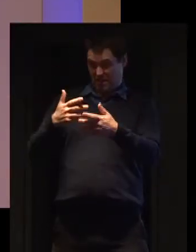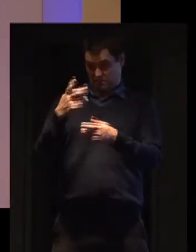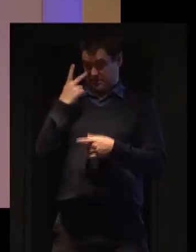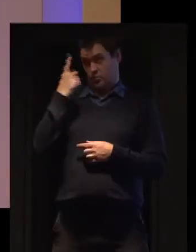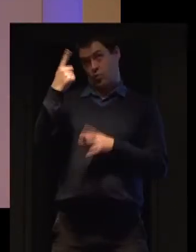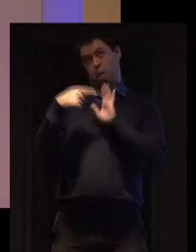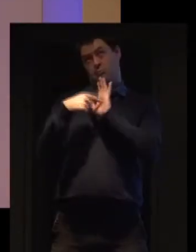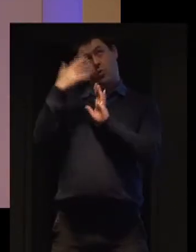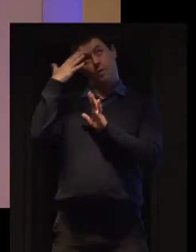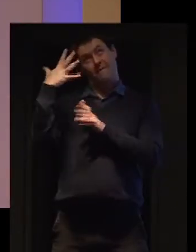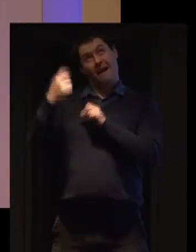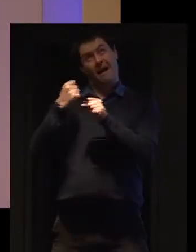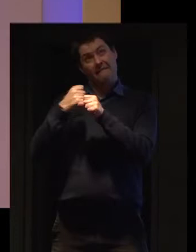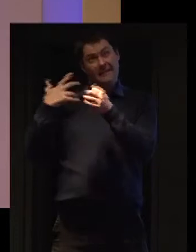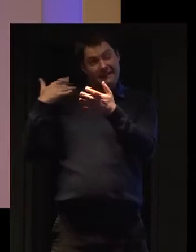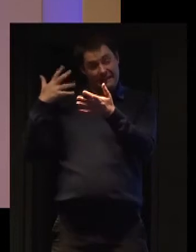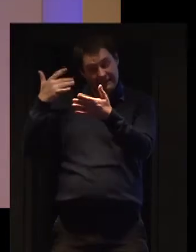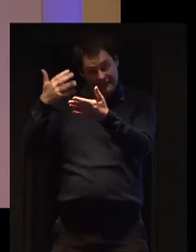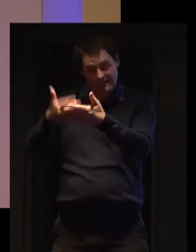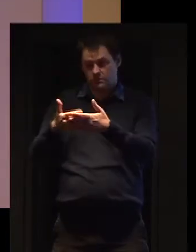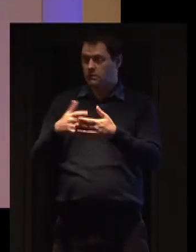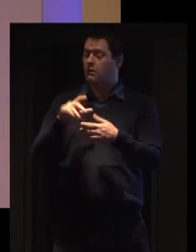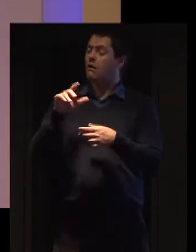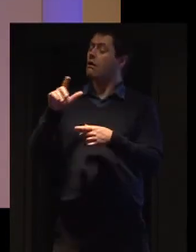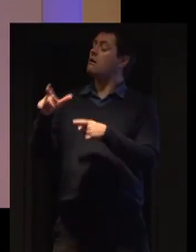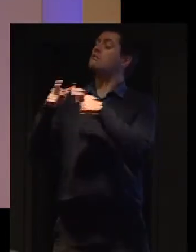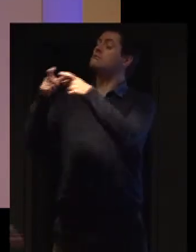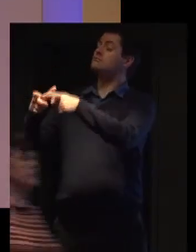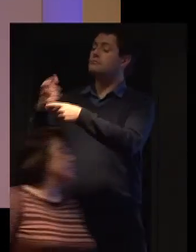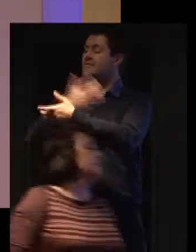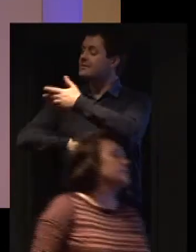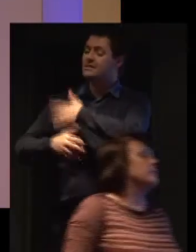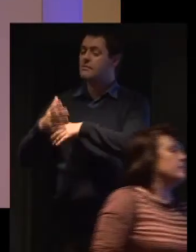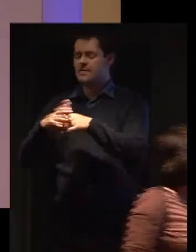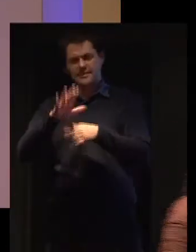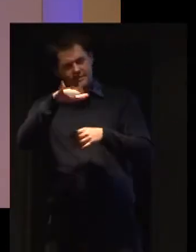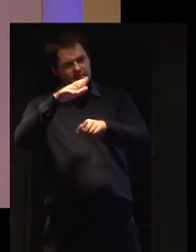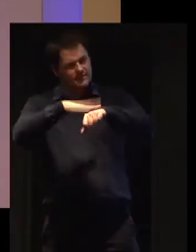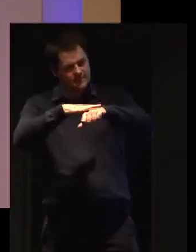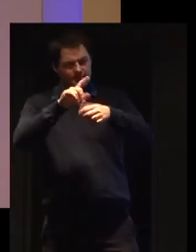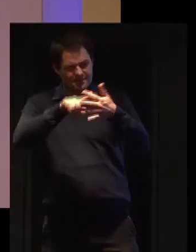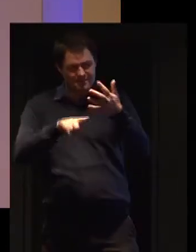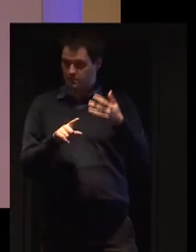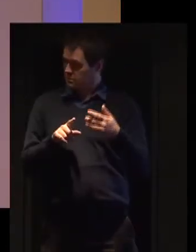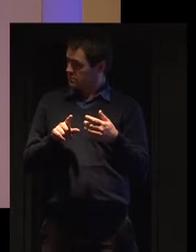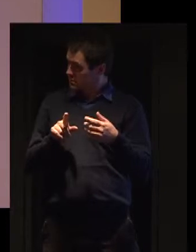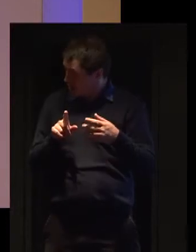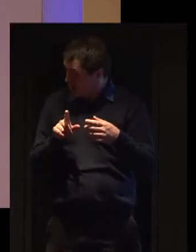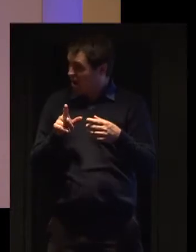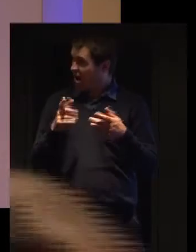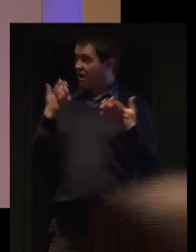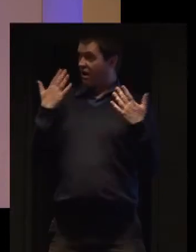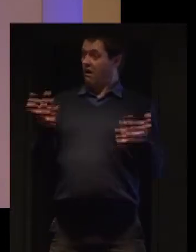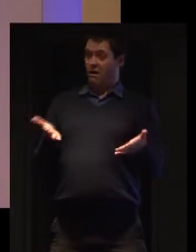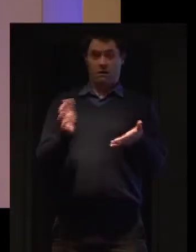and forming the DSA, meeting with the club, a couple of minutes, discussion, and it's fixed. It also helps the